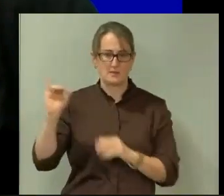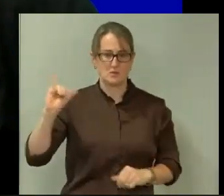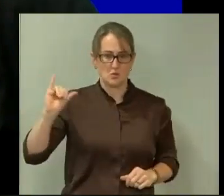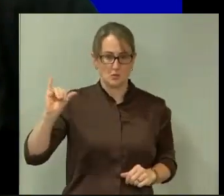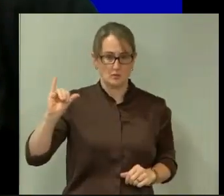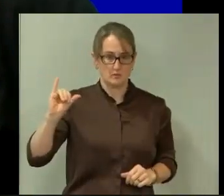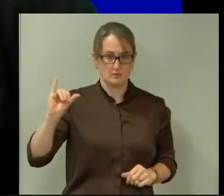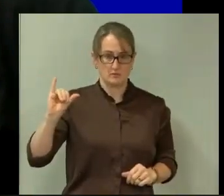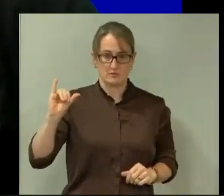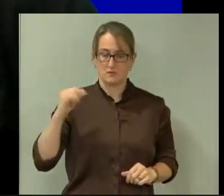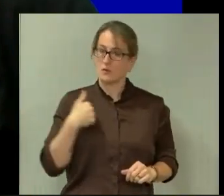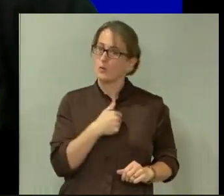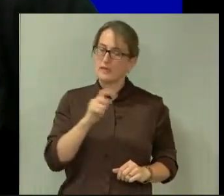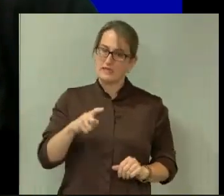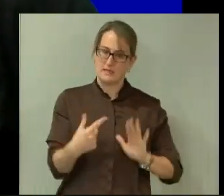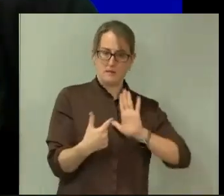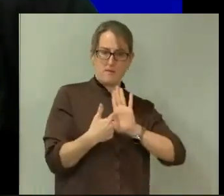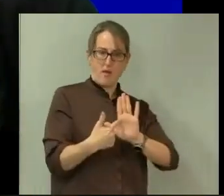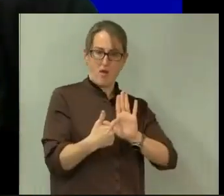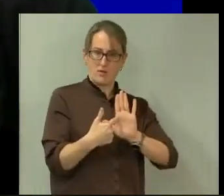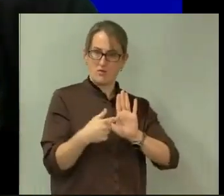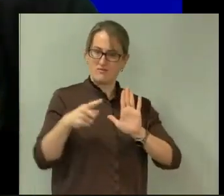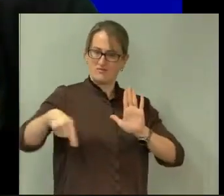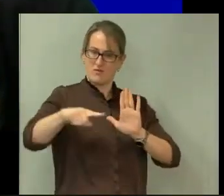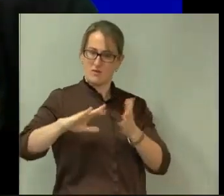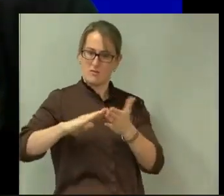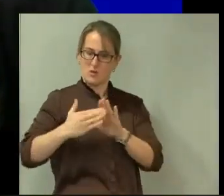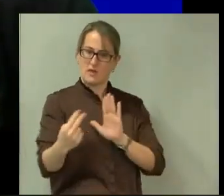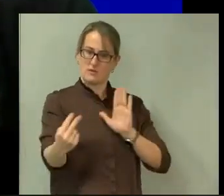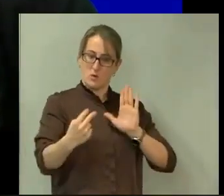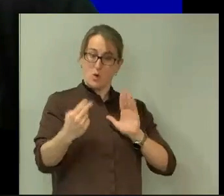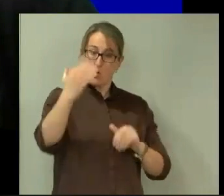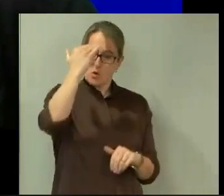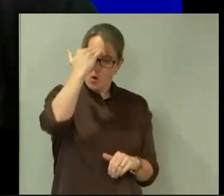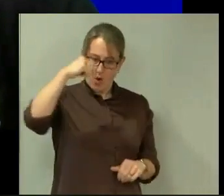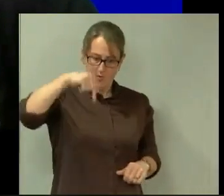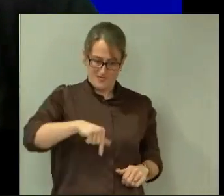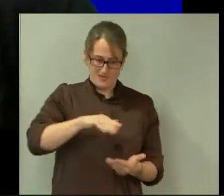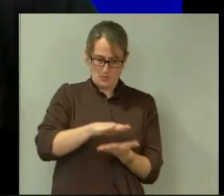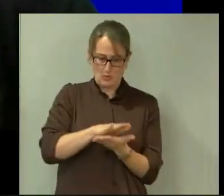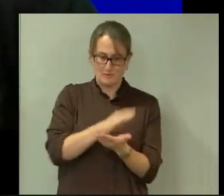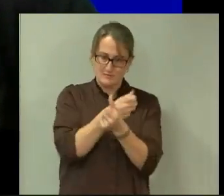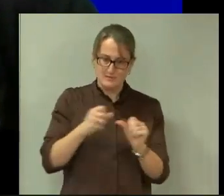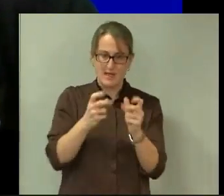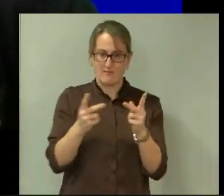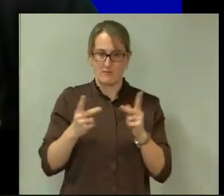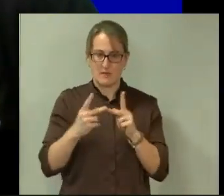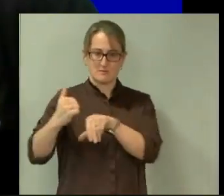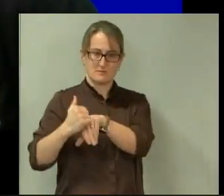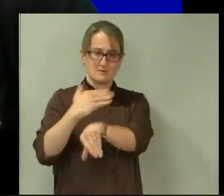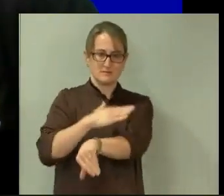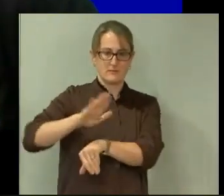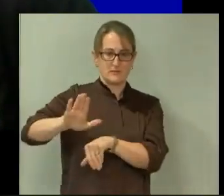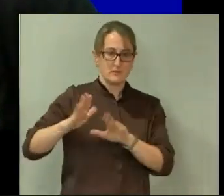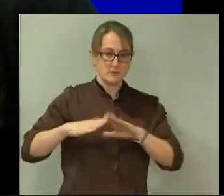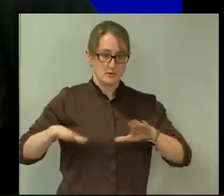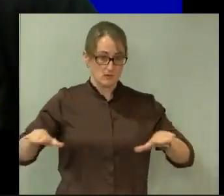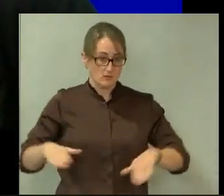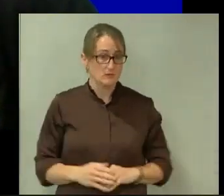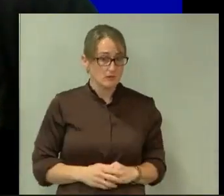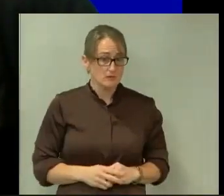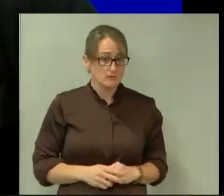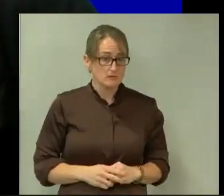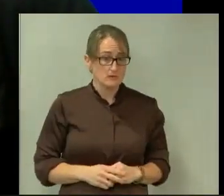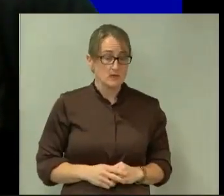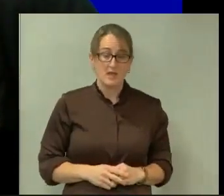you could say, for the community to know that this is a safe place to be. And right now, that's going to be